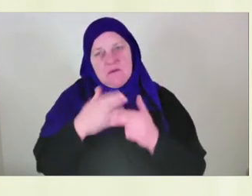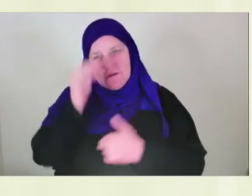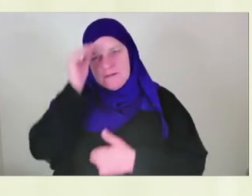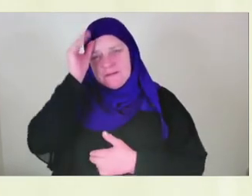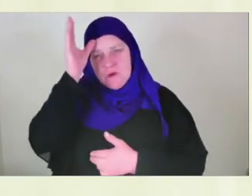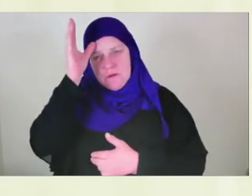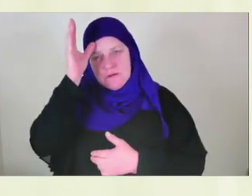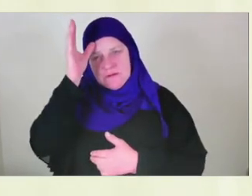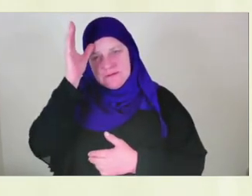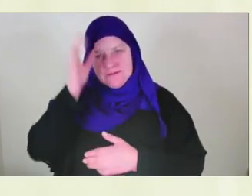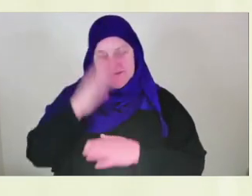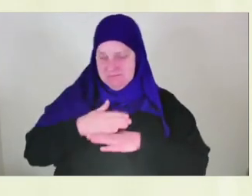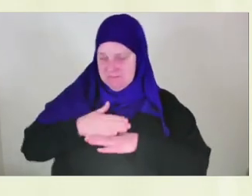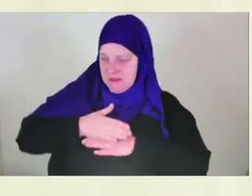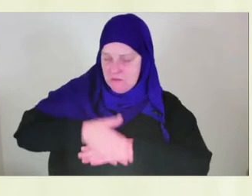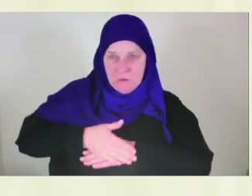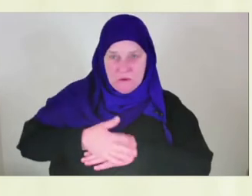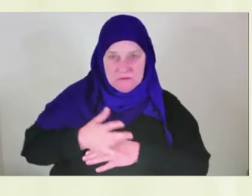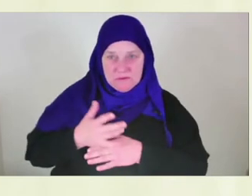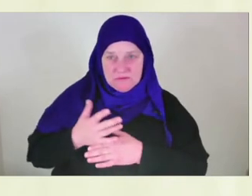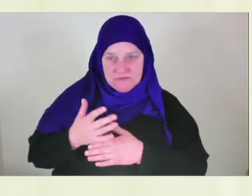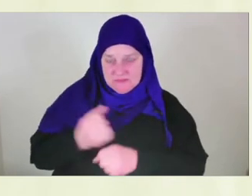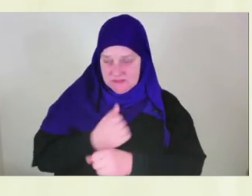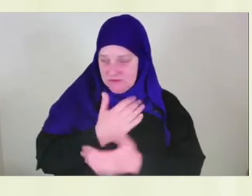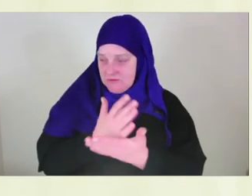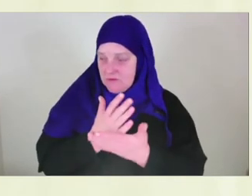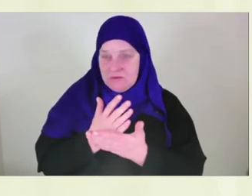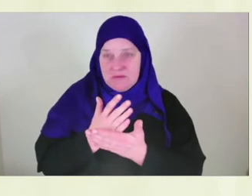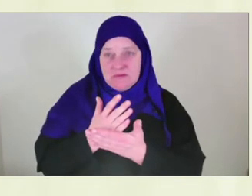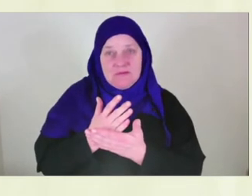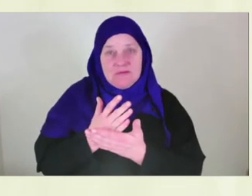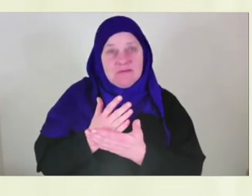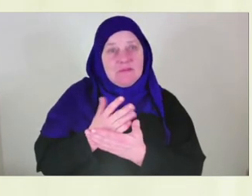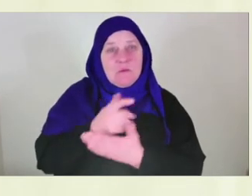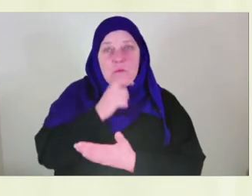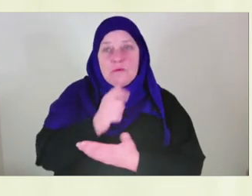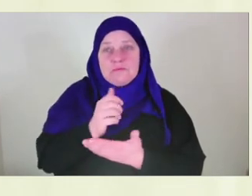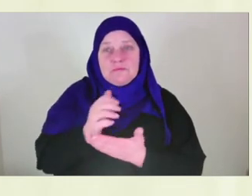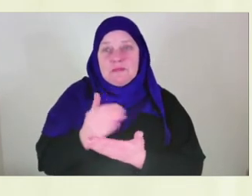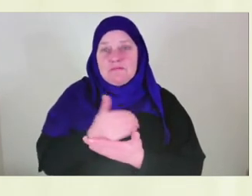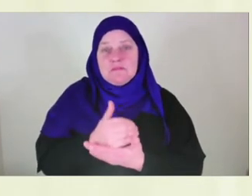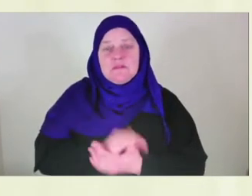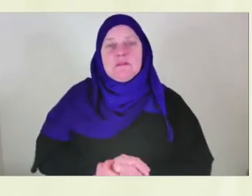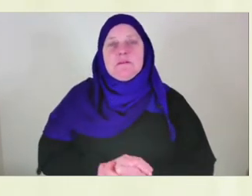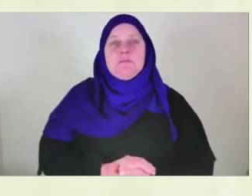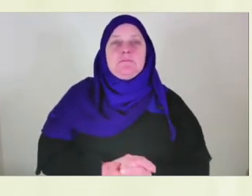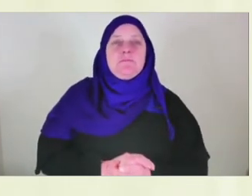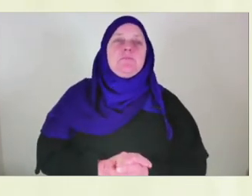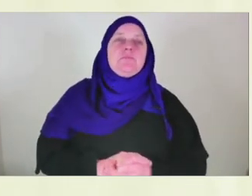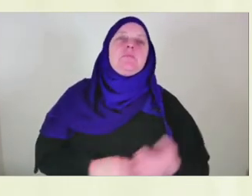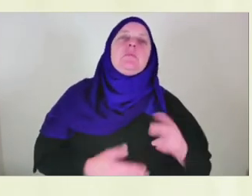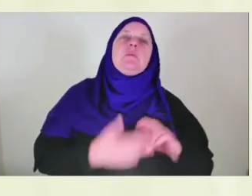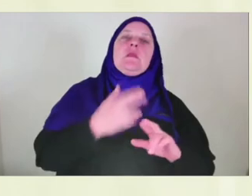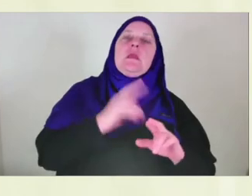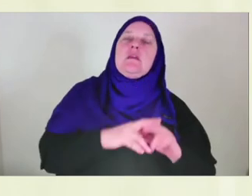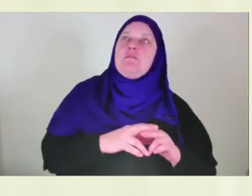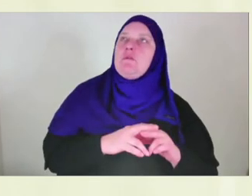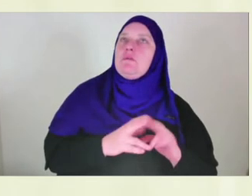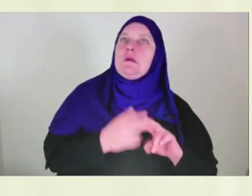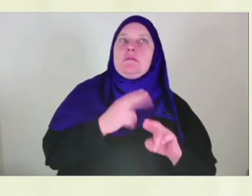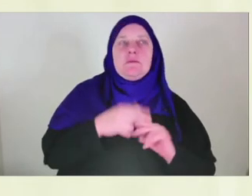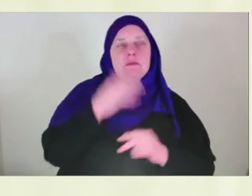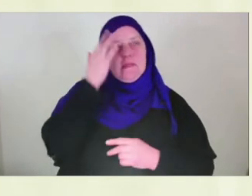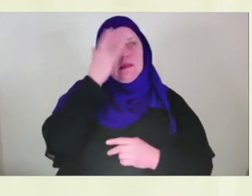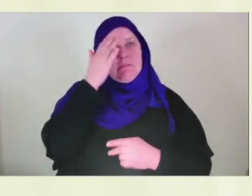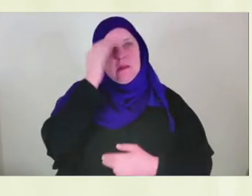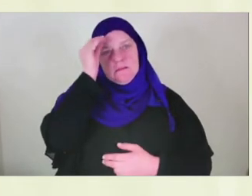apparent is you look at our ulama, how do they live? And if it was some institute like the Nation of